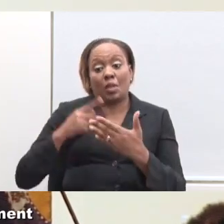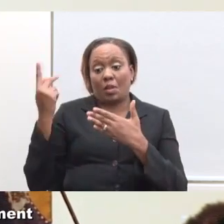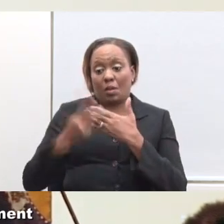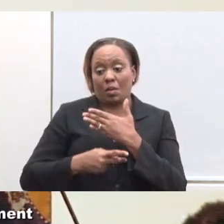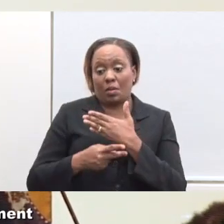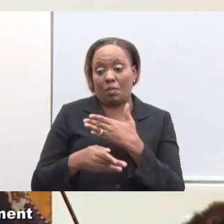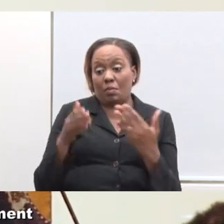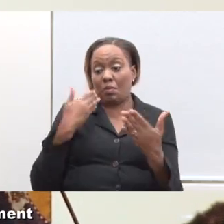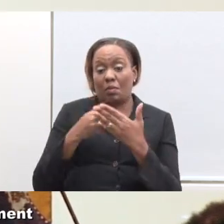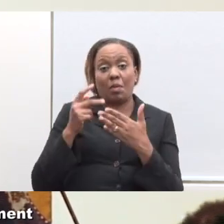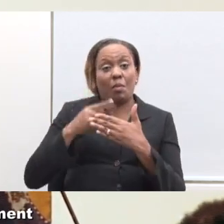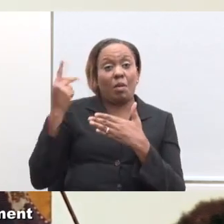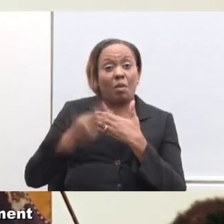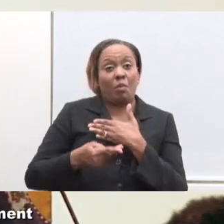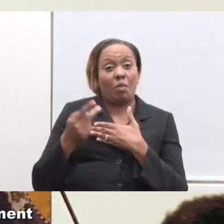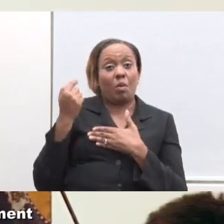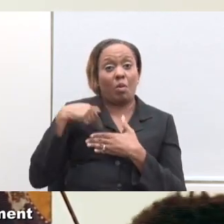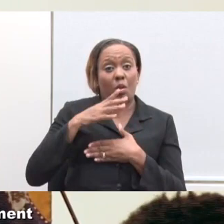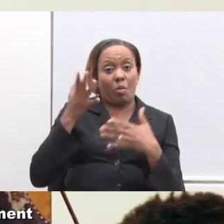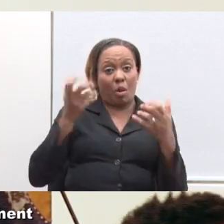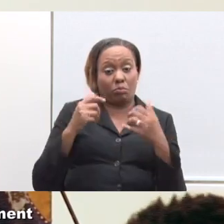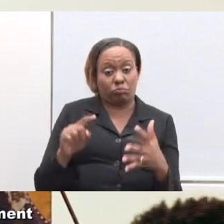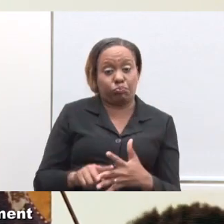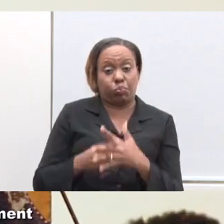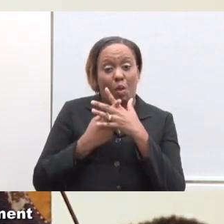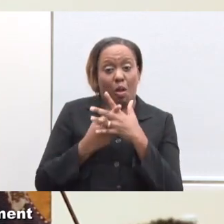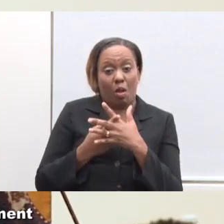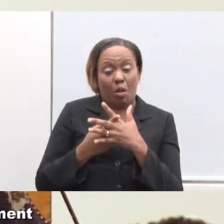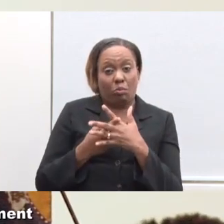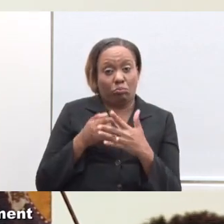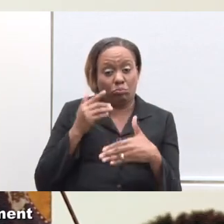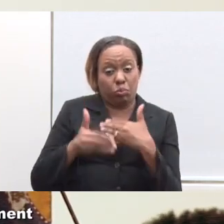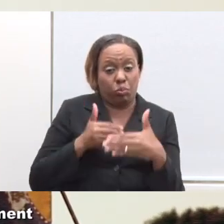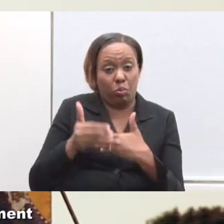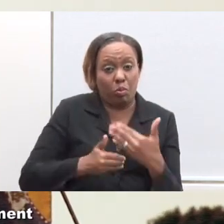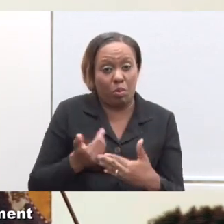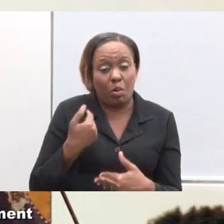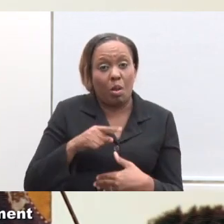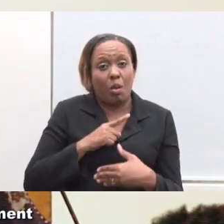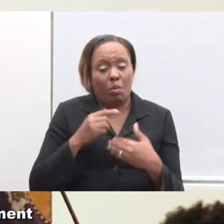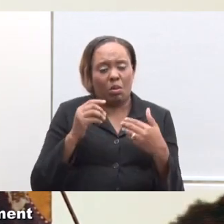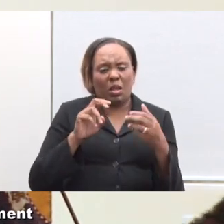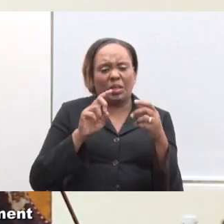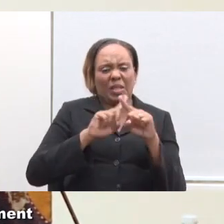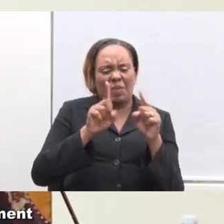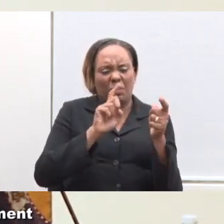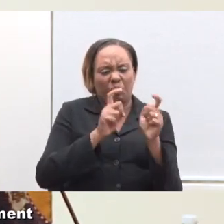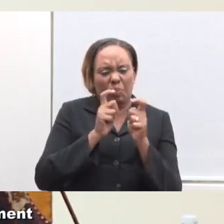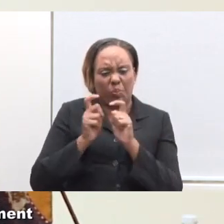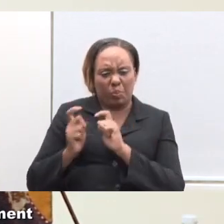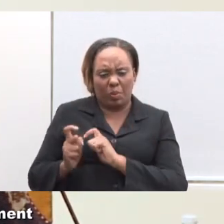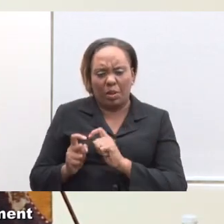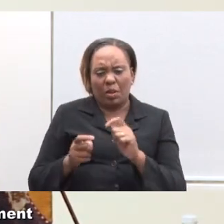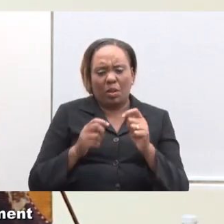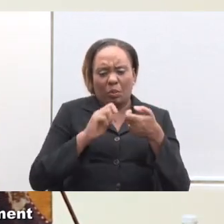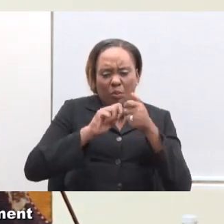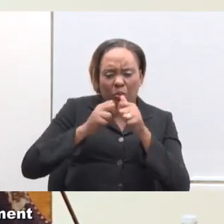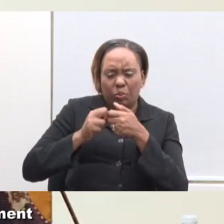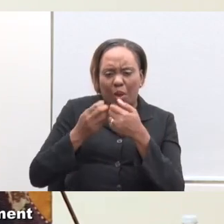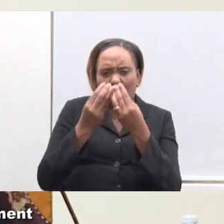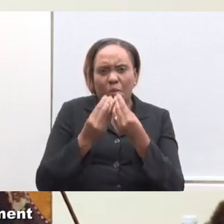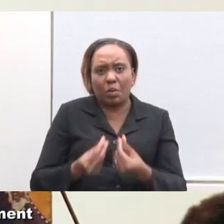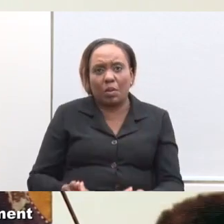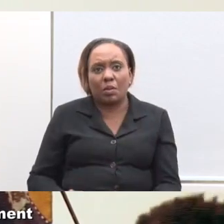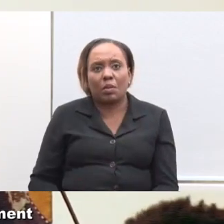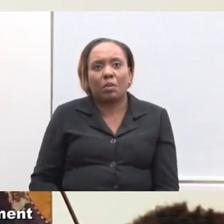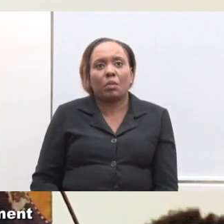own, and we are now and have worked through a lot of the issues, and this has nothing to do with what we will also do to help squatters,